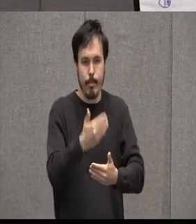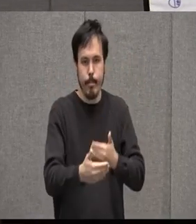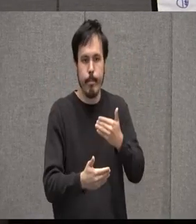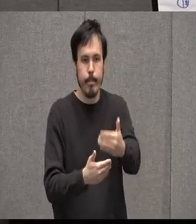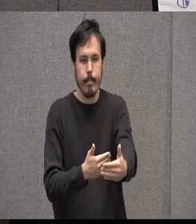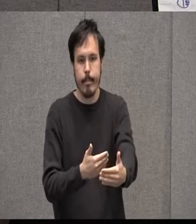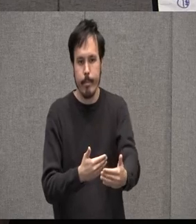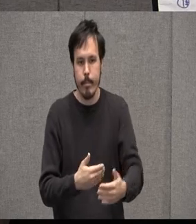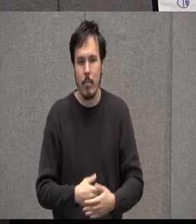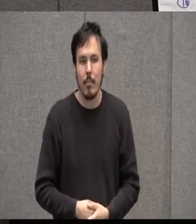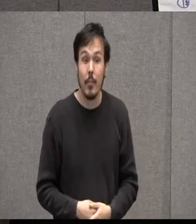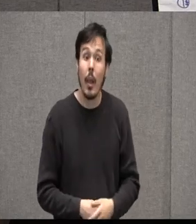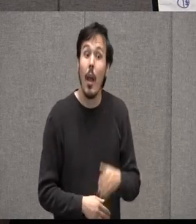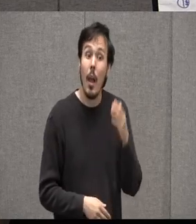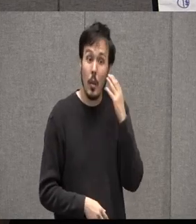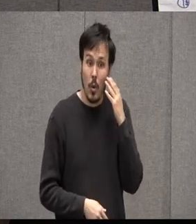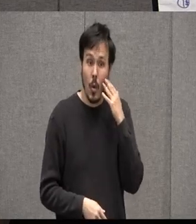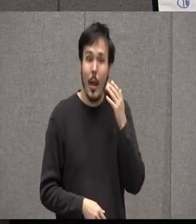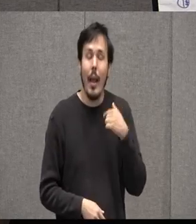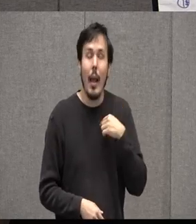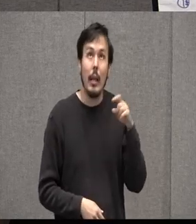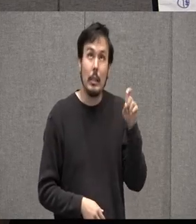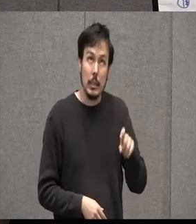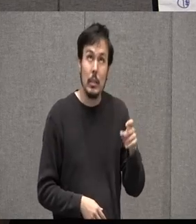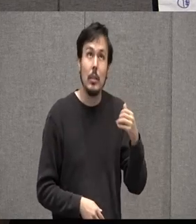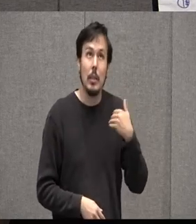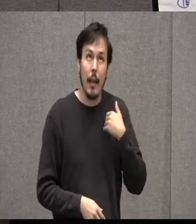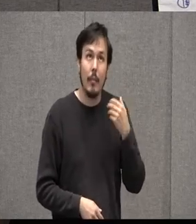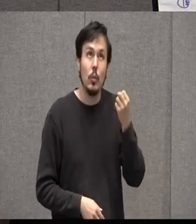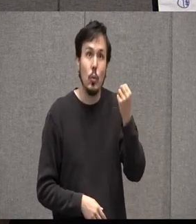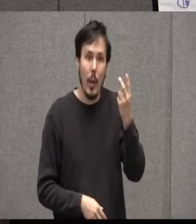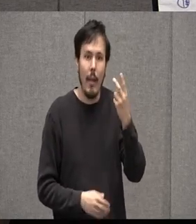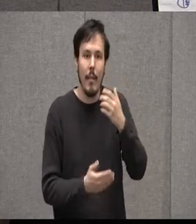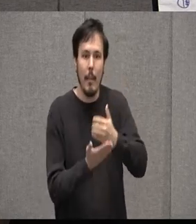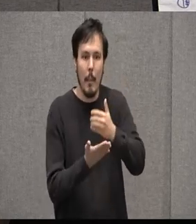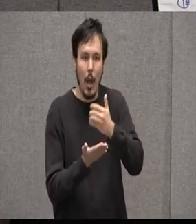Okay, so I know I have to have 12 pots.